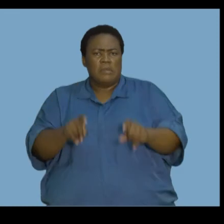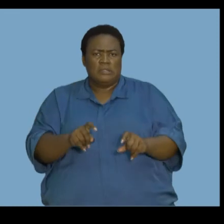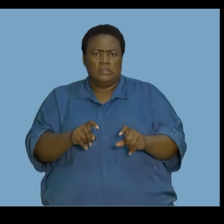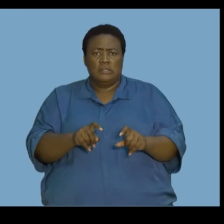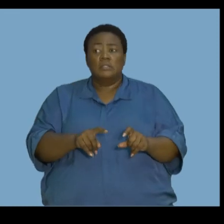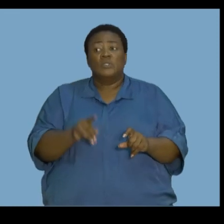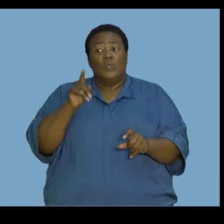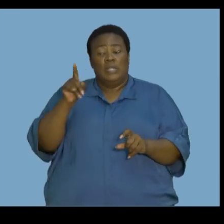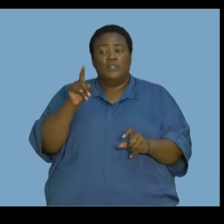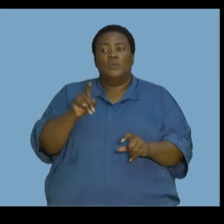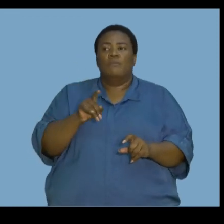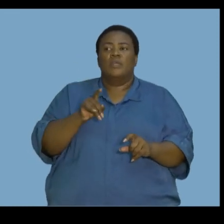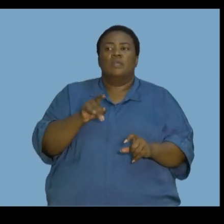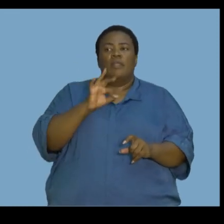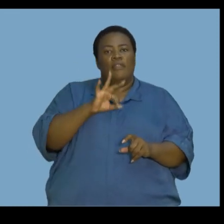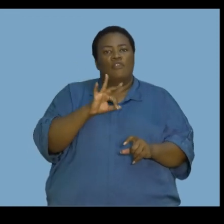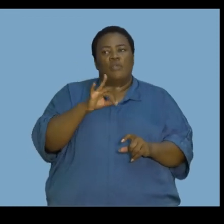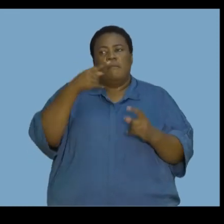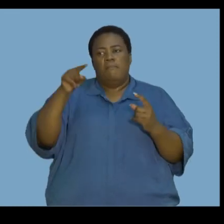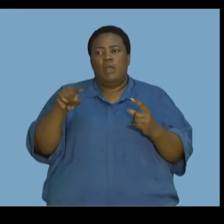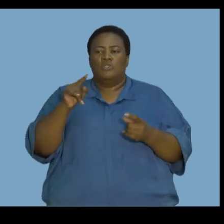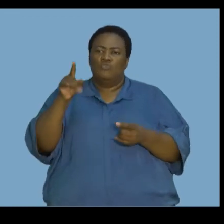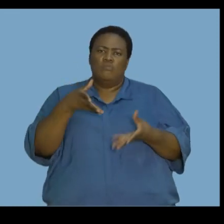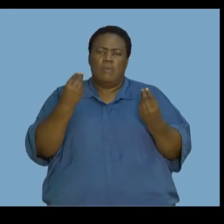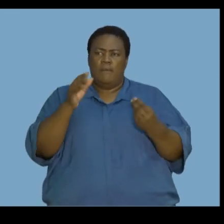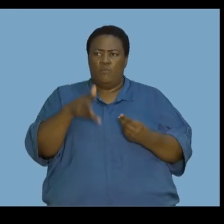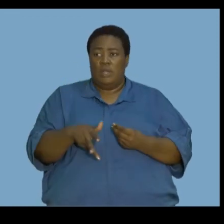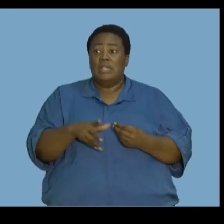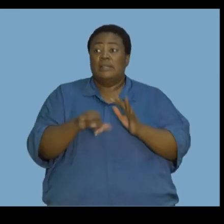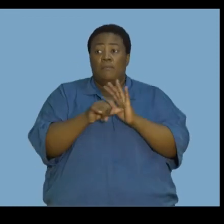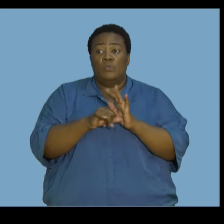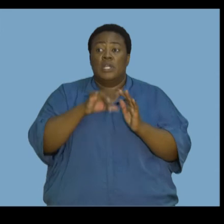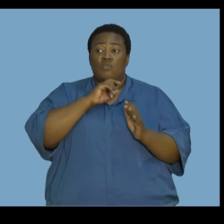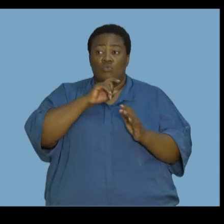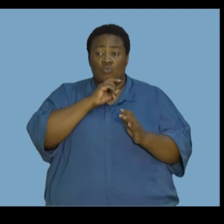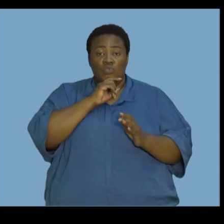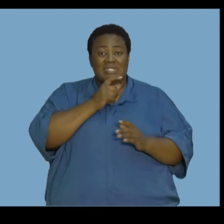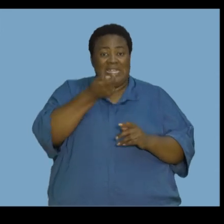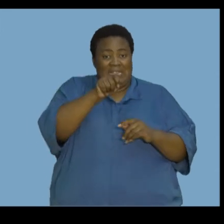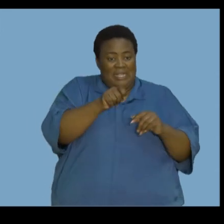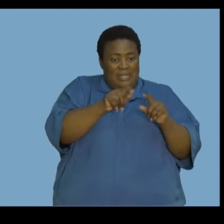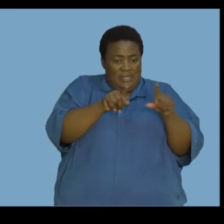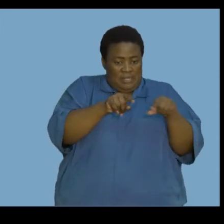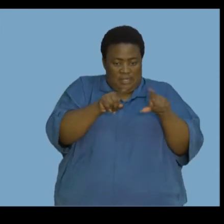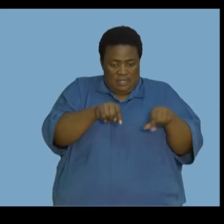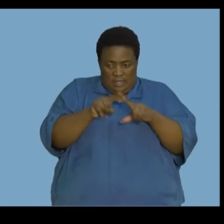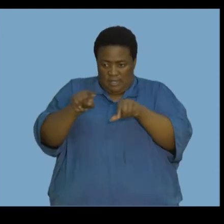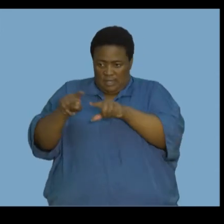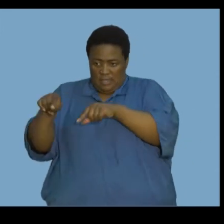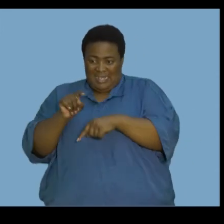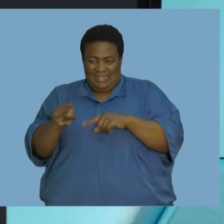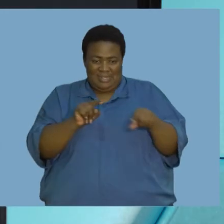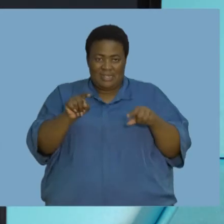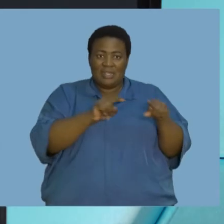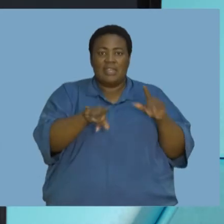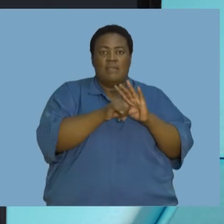accurately. That would be the 3 marks that you would get for that. And so it's important that you use the key in presenting a pie